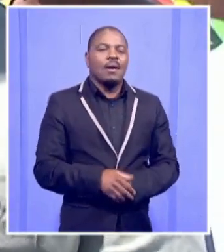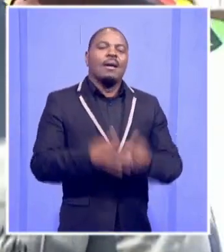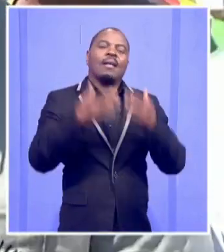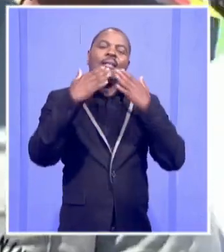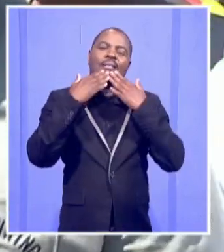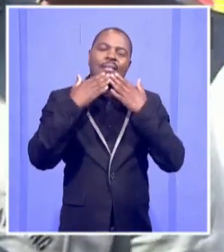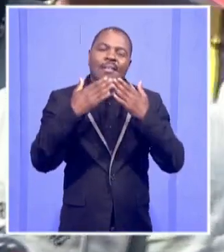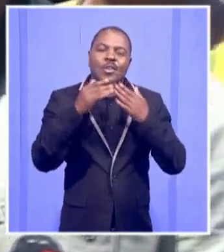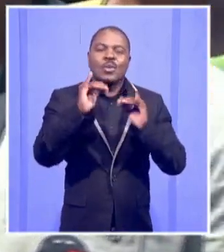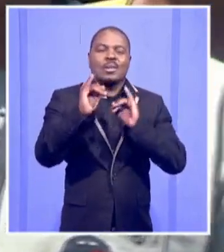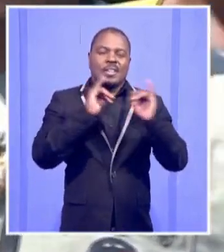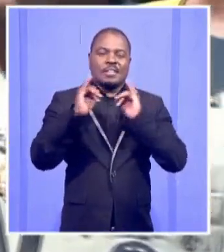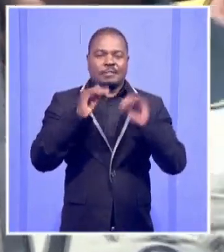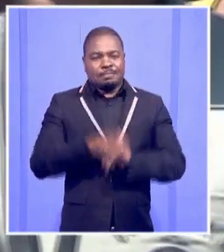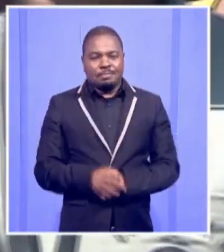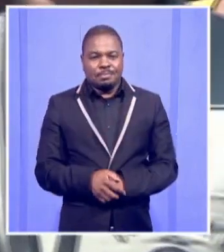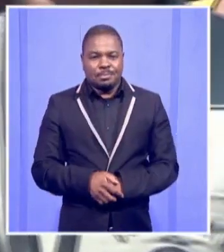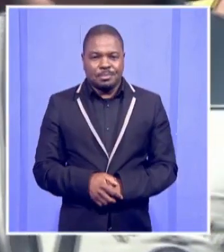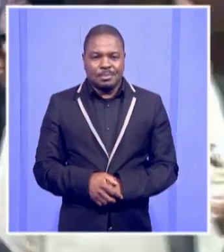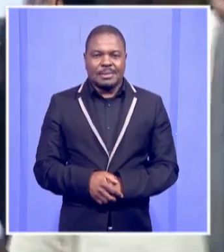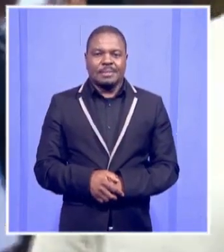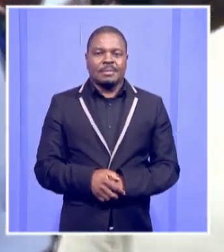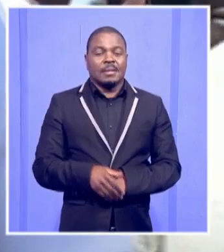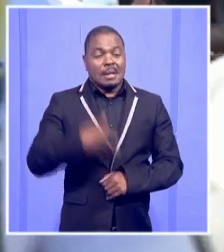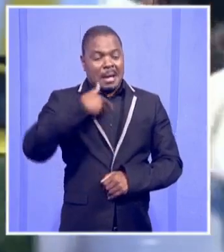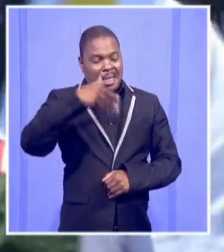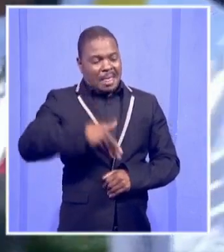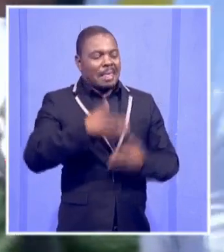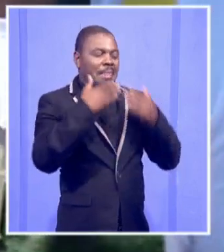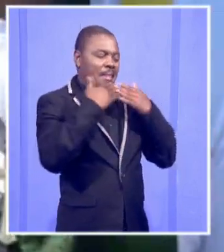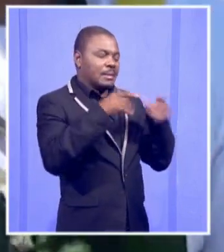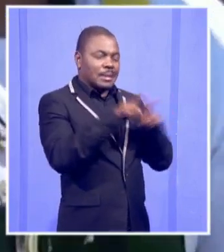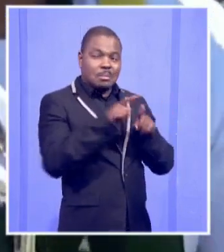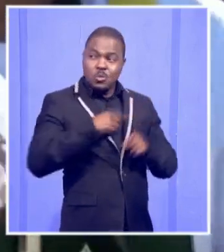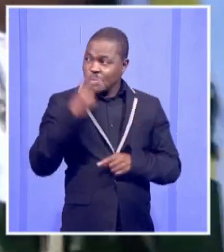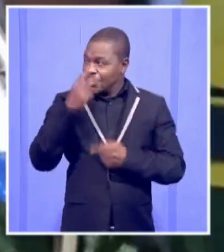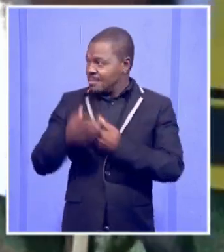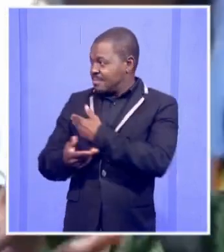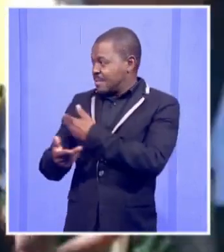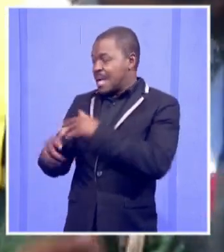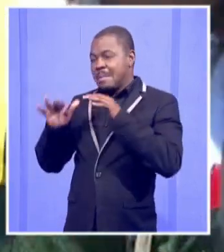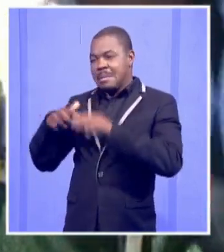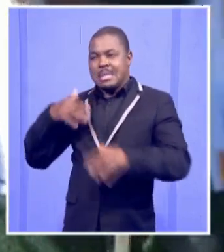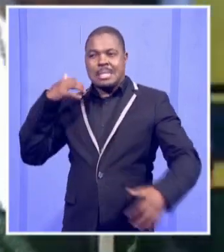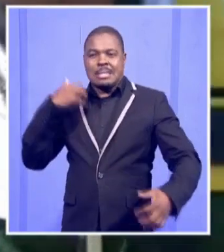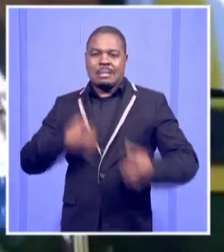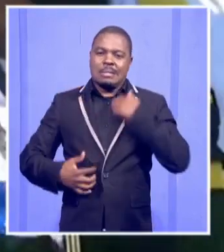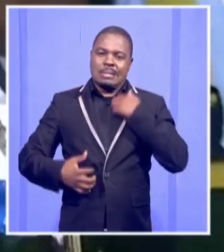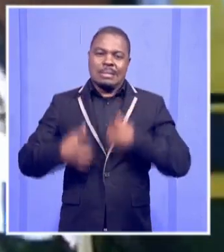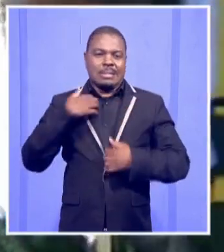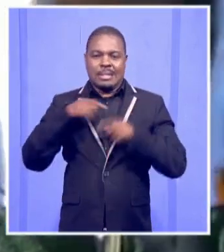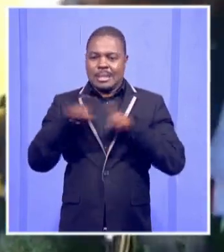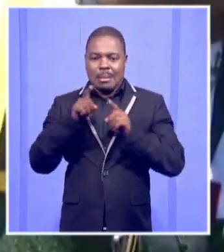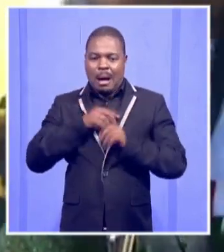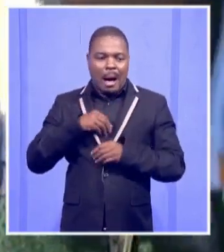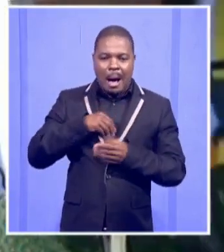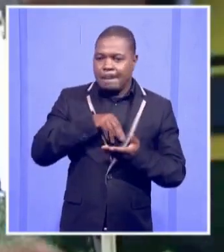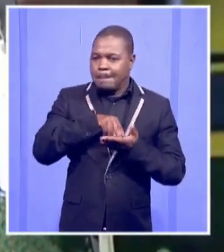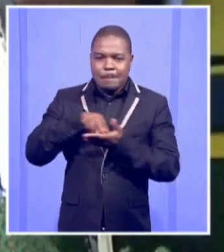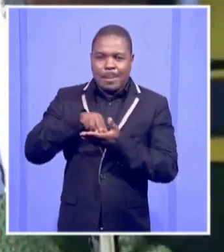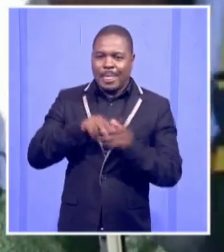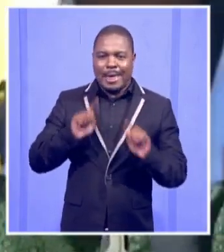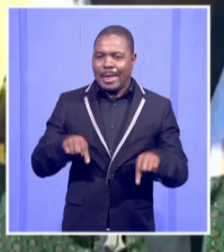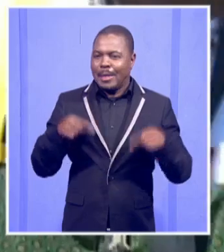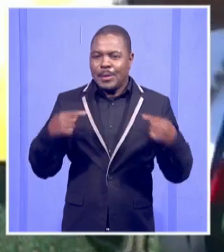interview, right? Thank you so much. Thank you for having us. You can see people are excited. I cannot even move where I am with